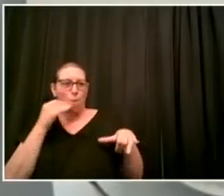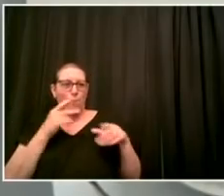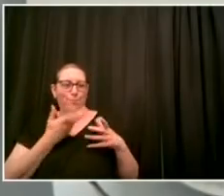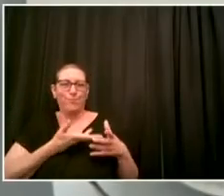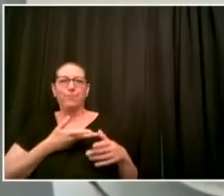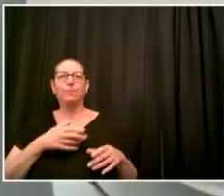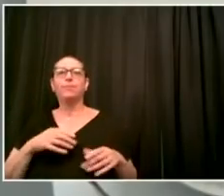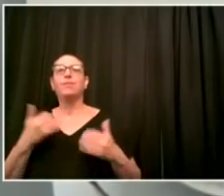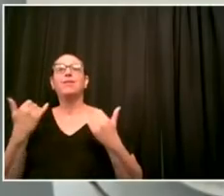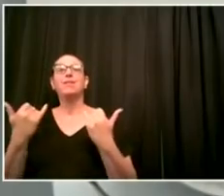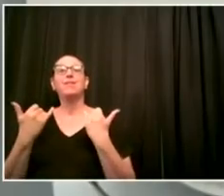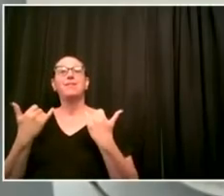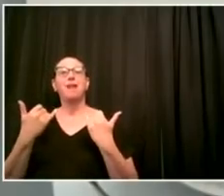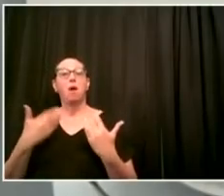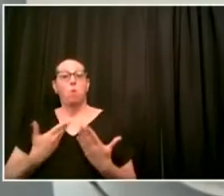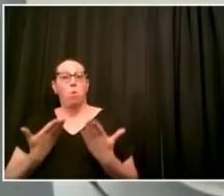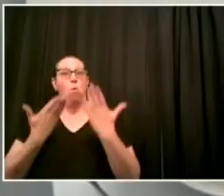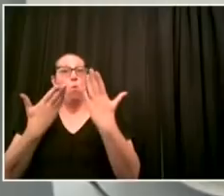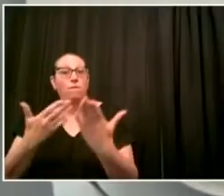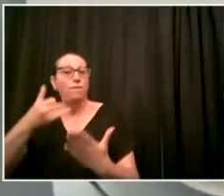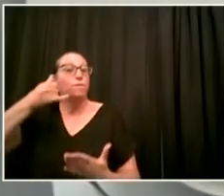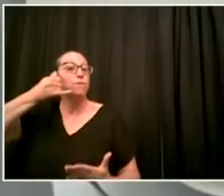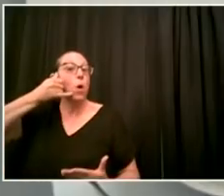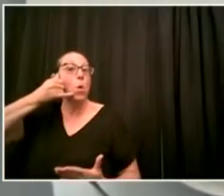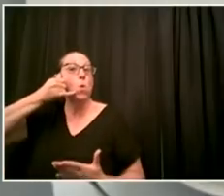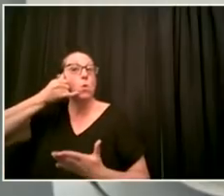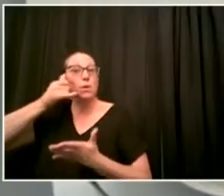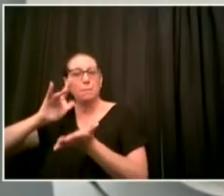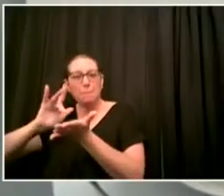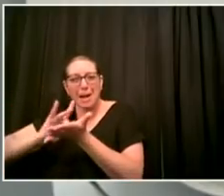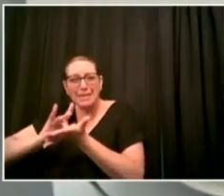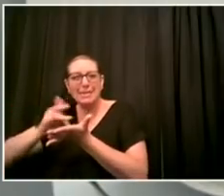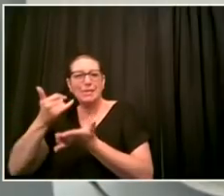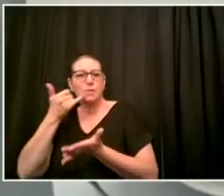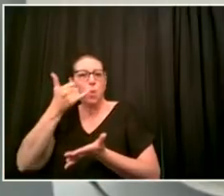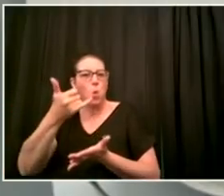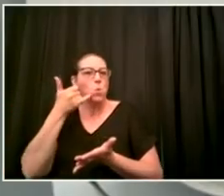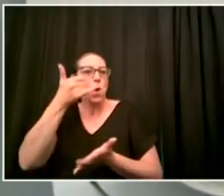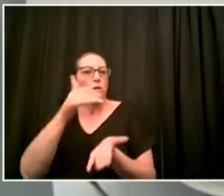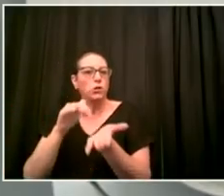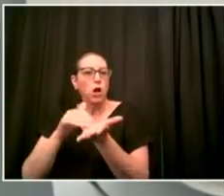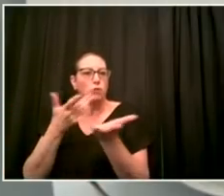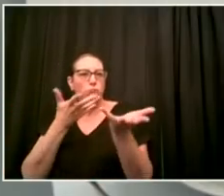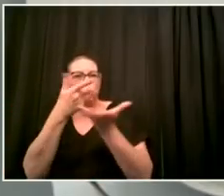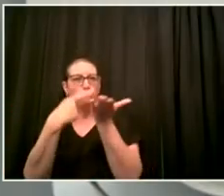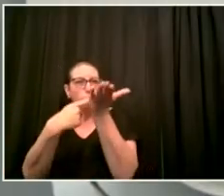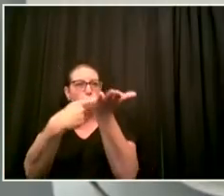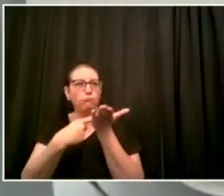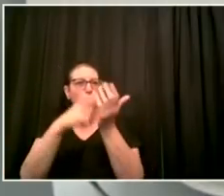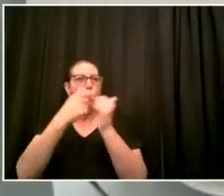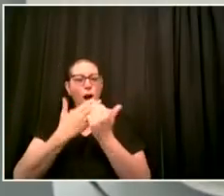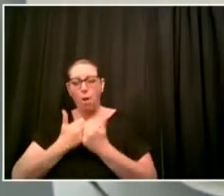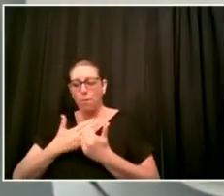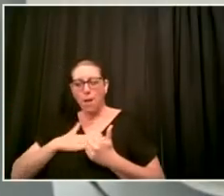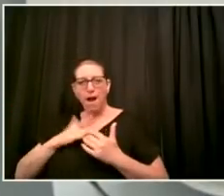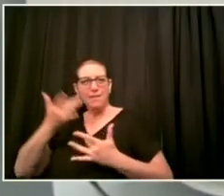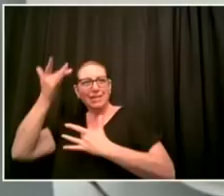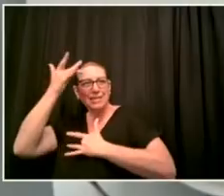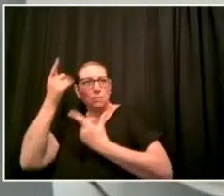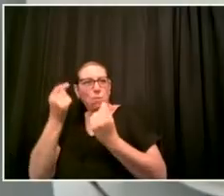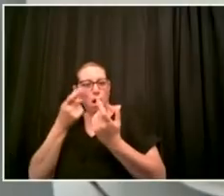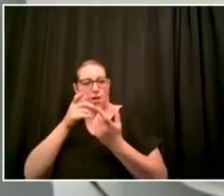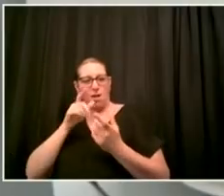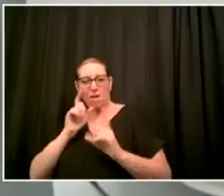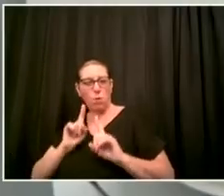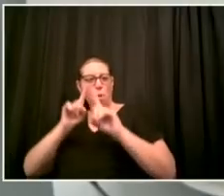don't have to come to the emergency room to talk to a real doctor and get full advice. Within the